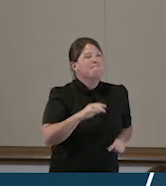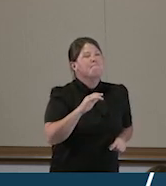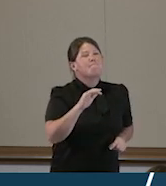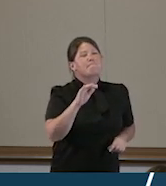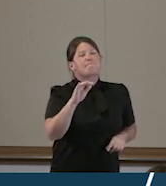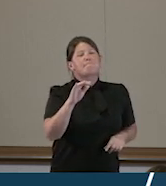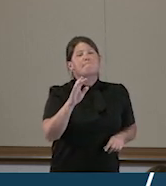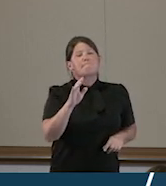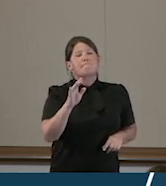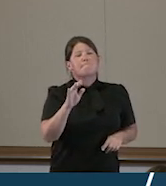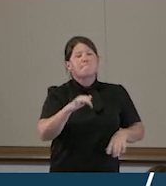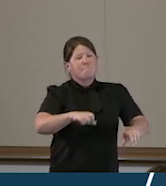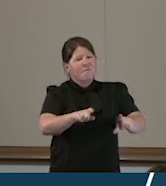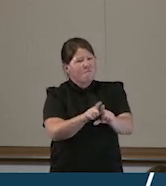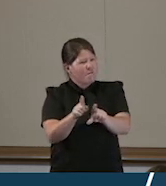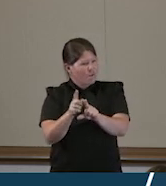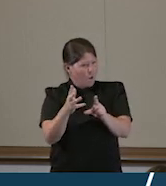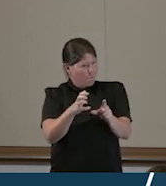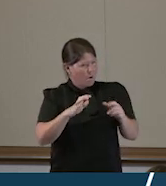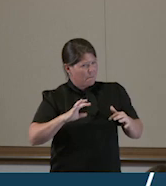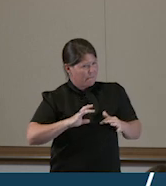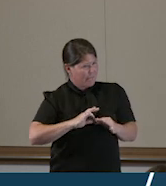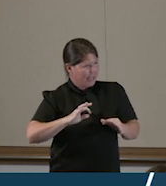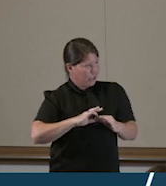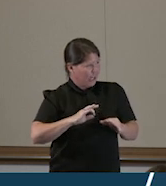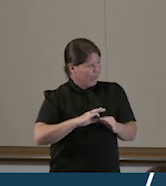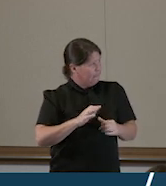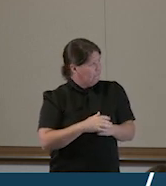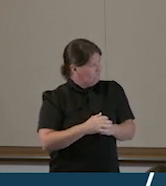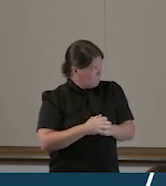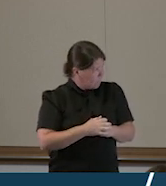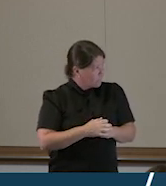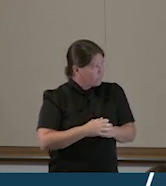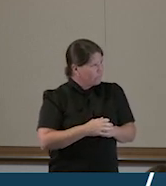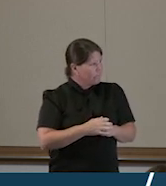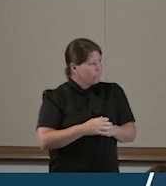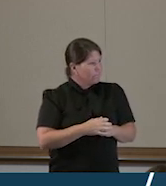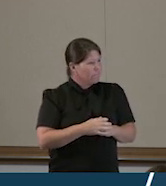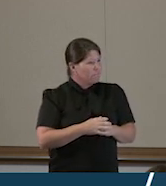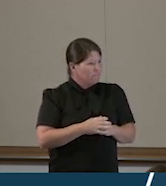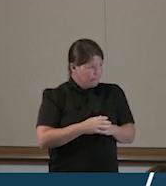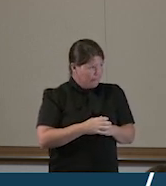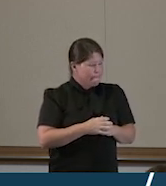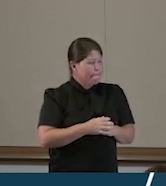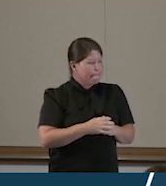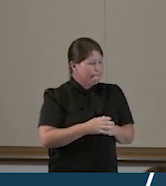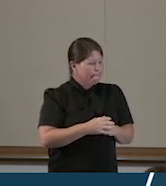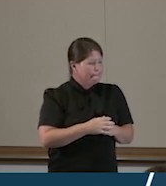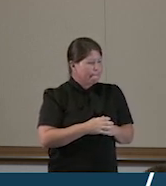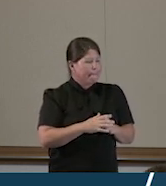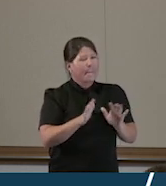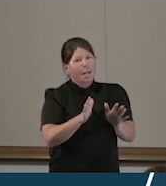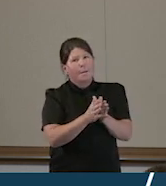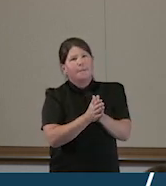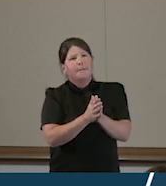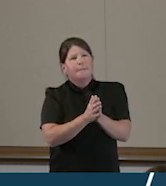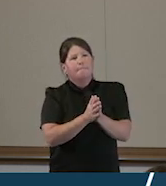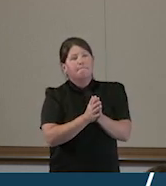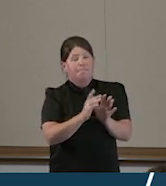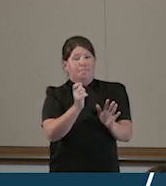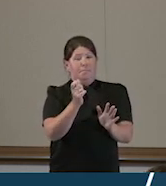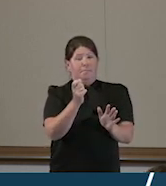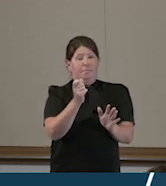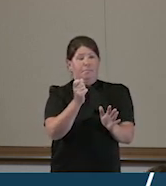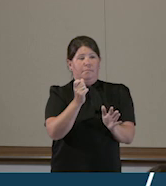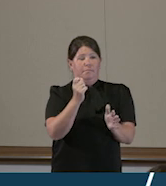this out in this slide, but you have to be, so you can be 17 and